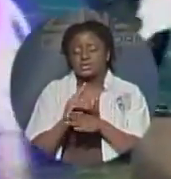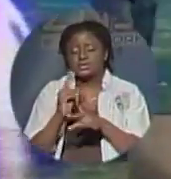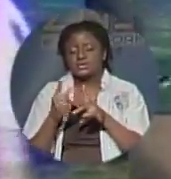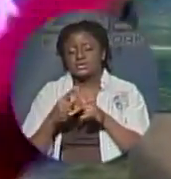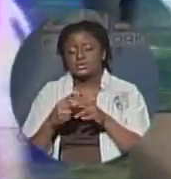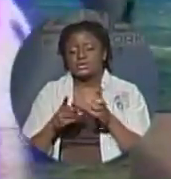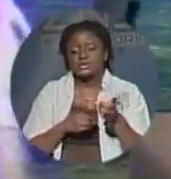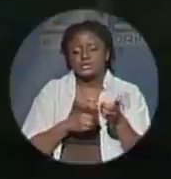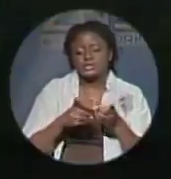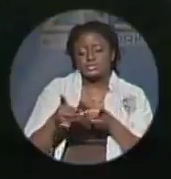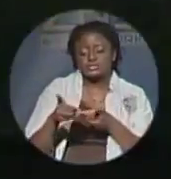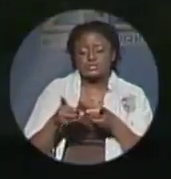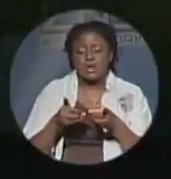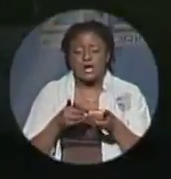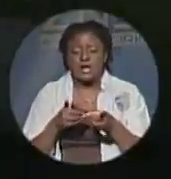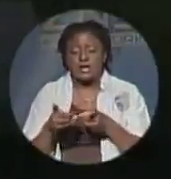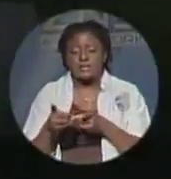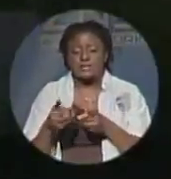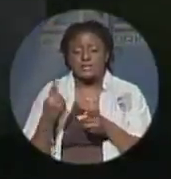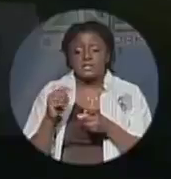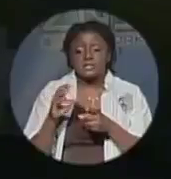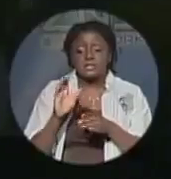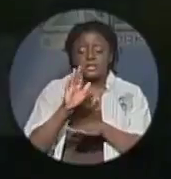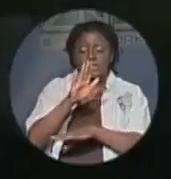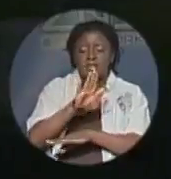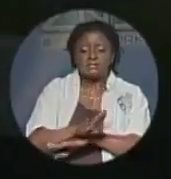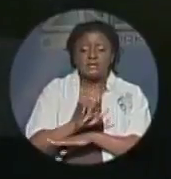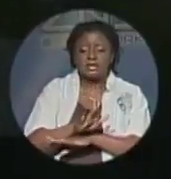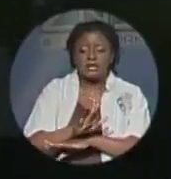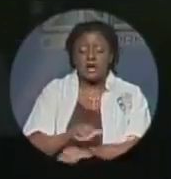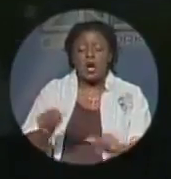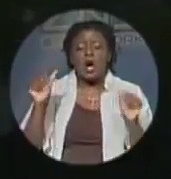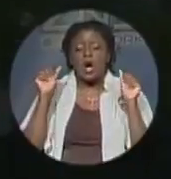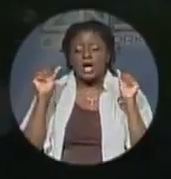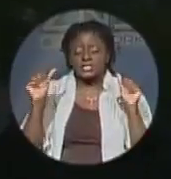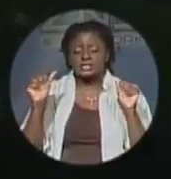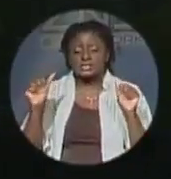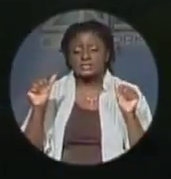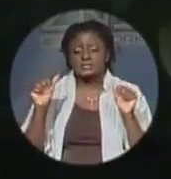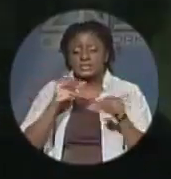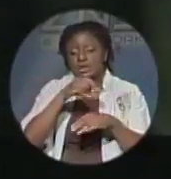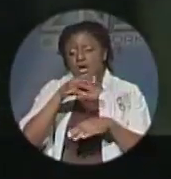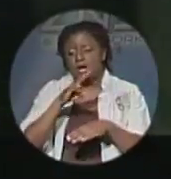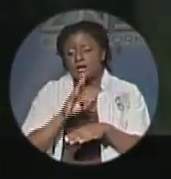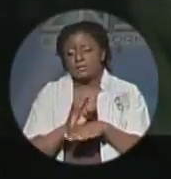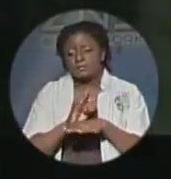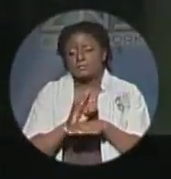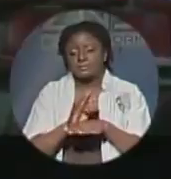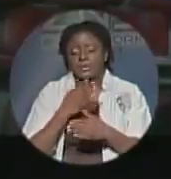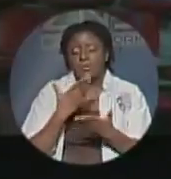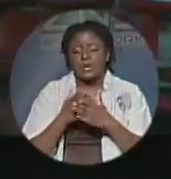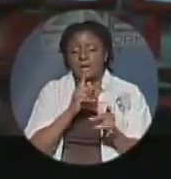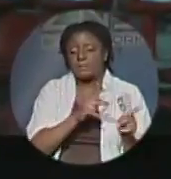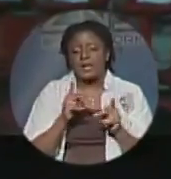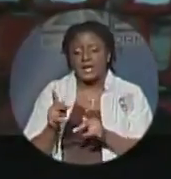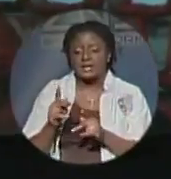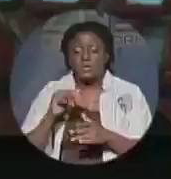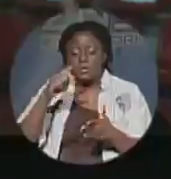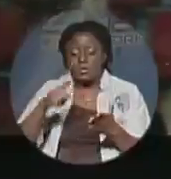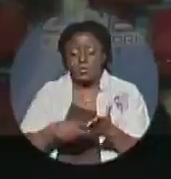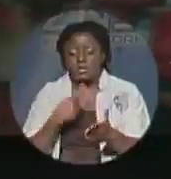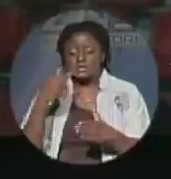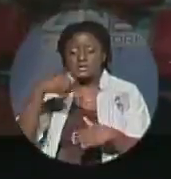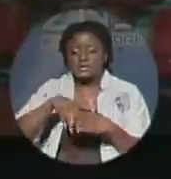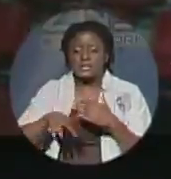evening. They did an awesome job. It was well planned, came together, I everything that you needed, entertainment. I loved it. It was a